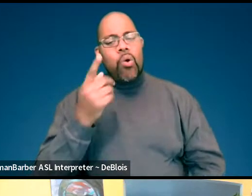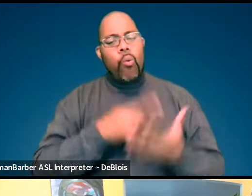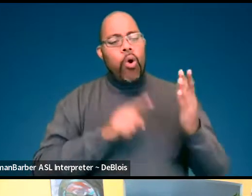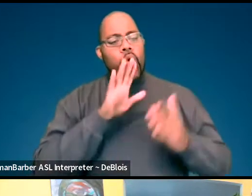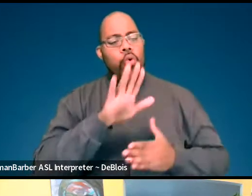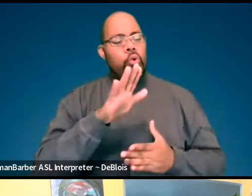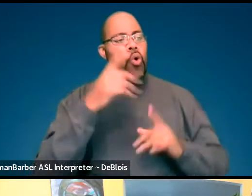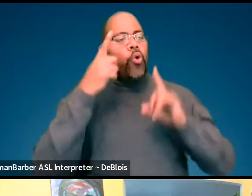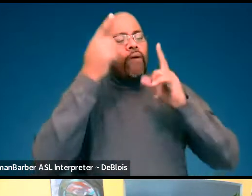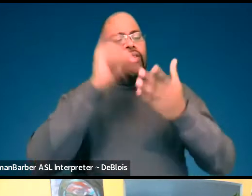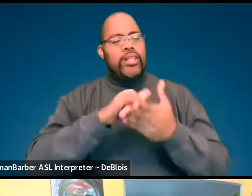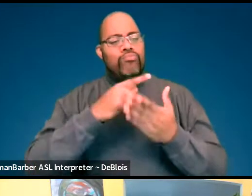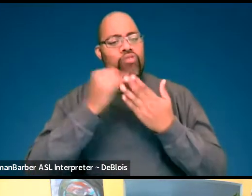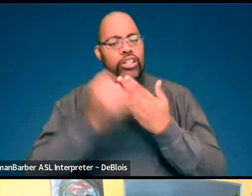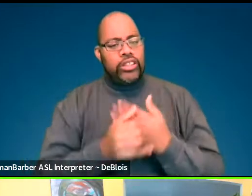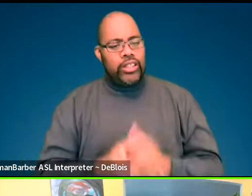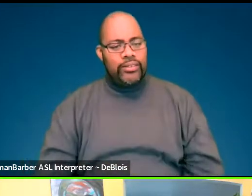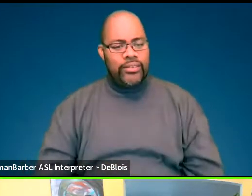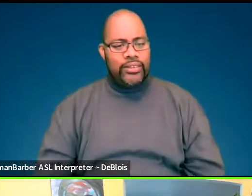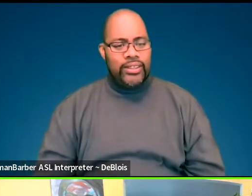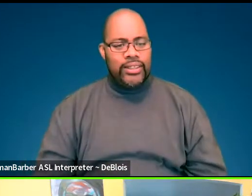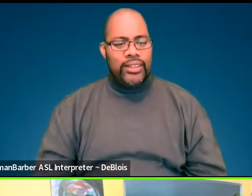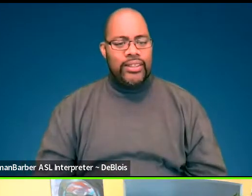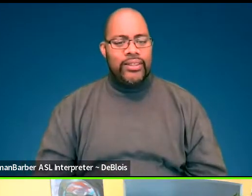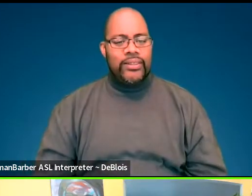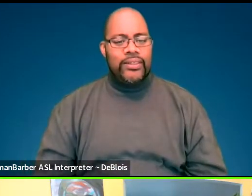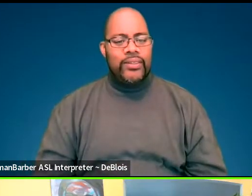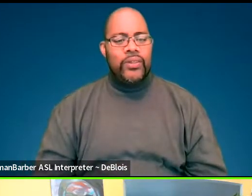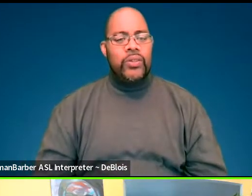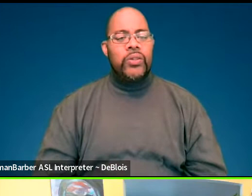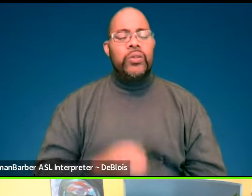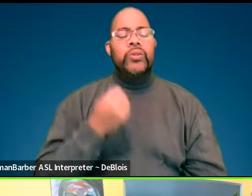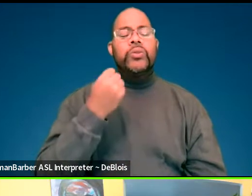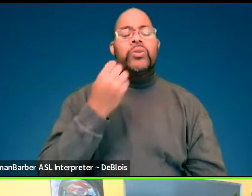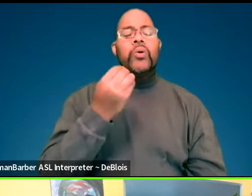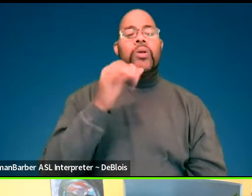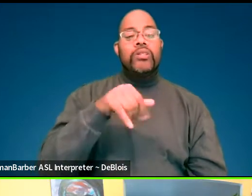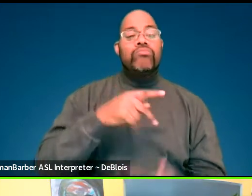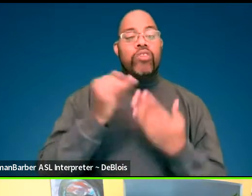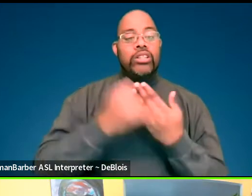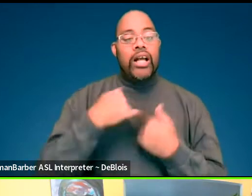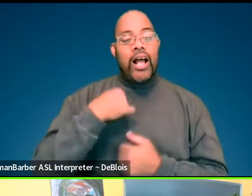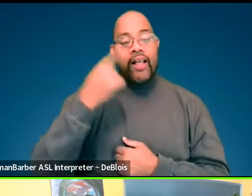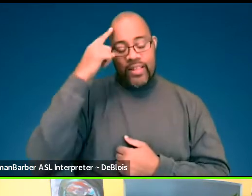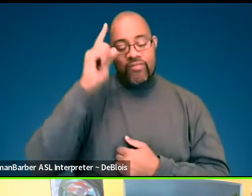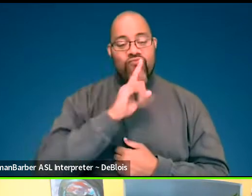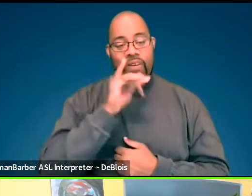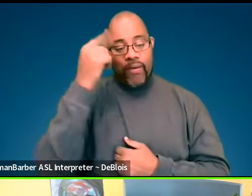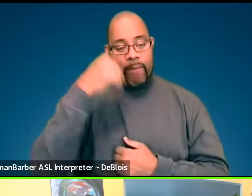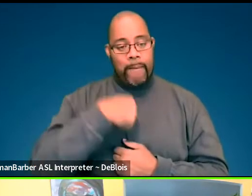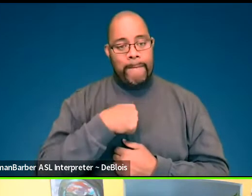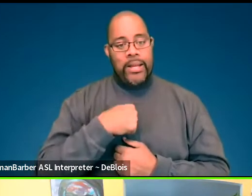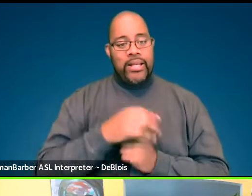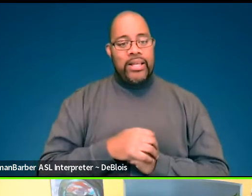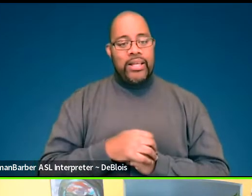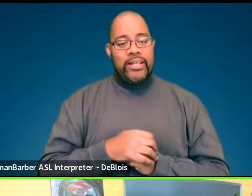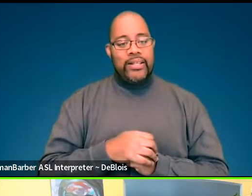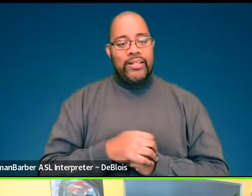is for this project? Yeah, so this project, I think, really for me sits at